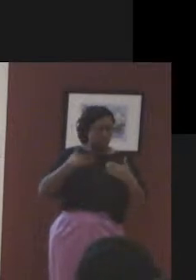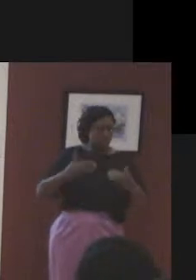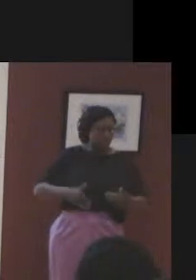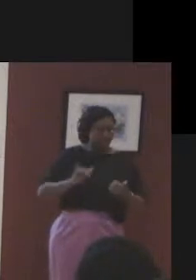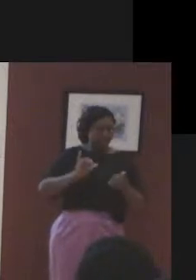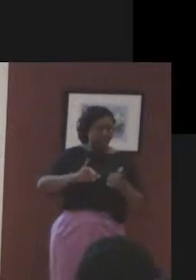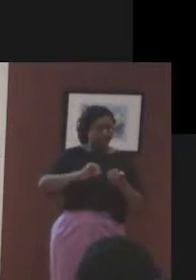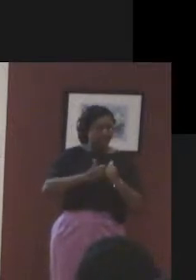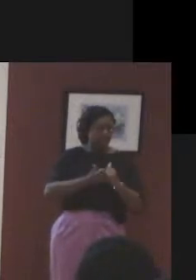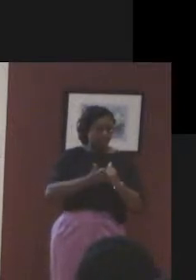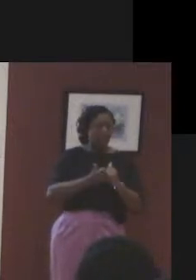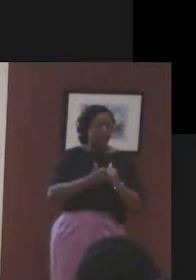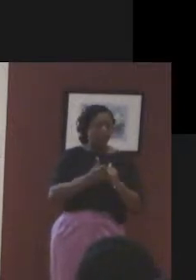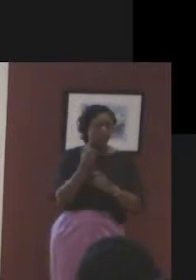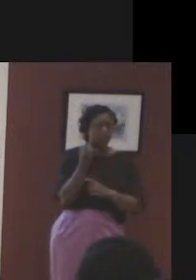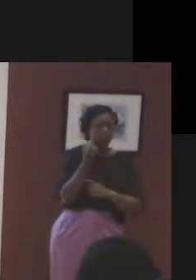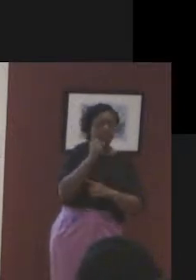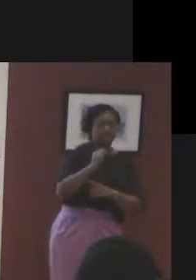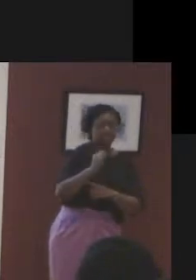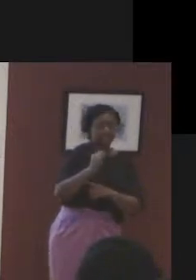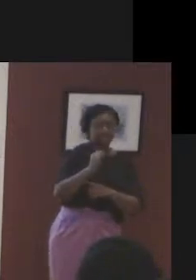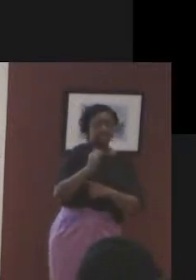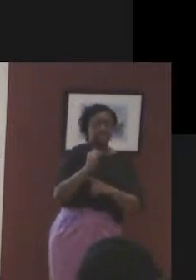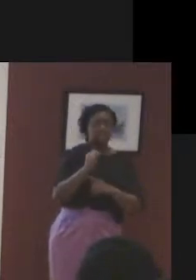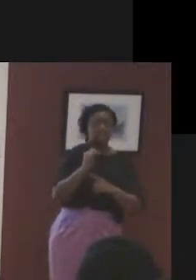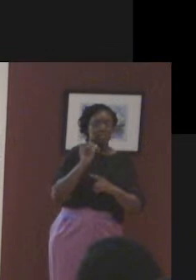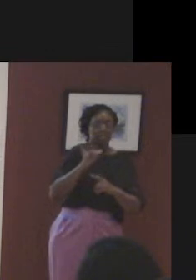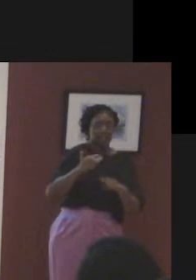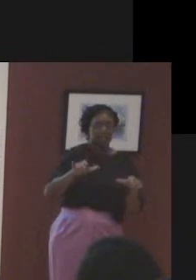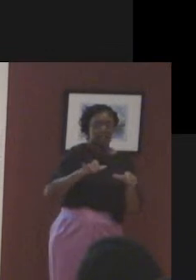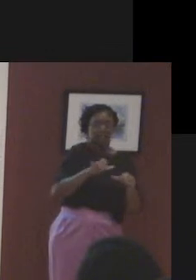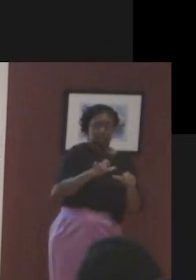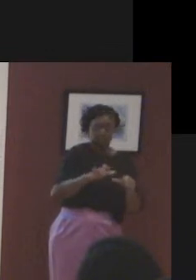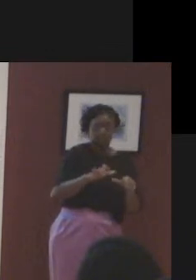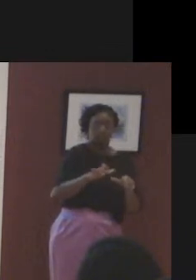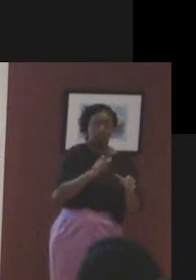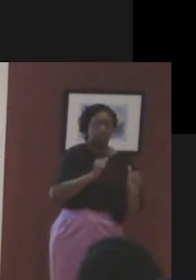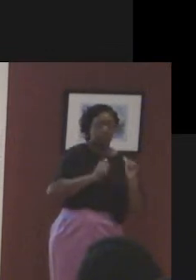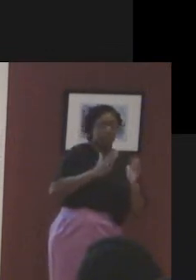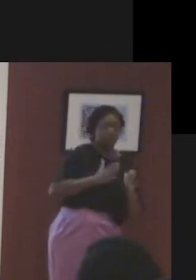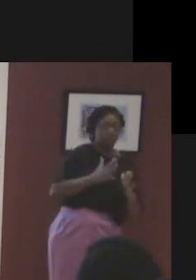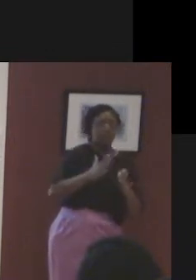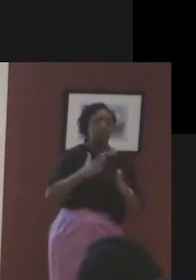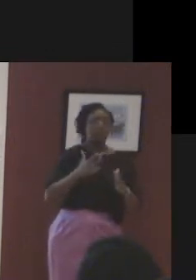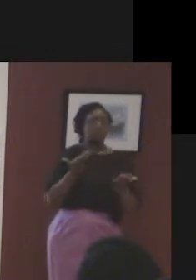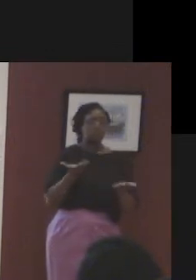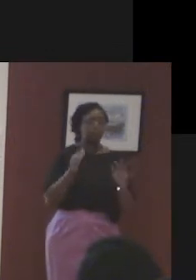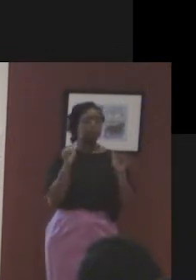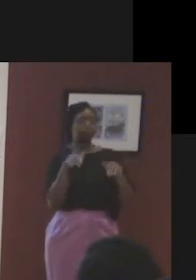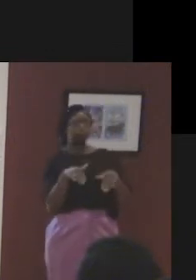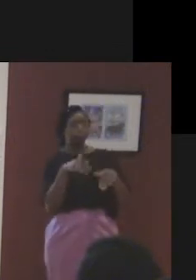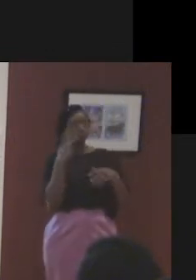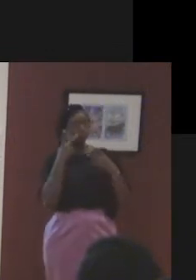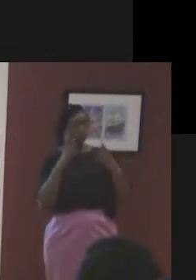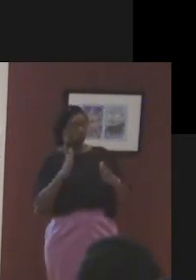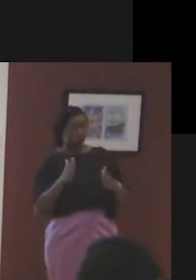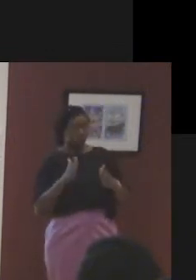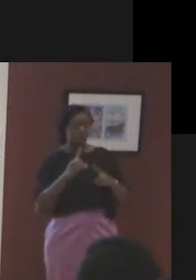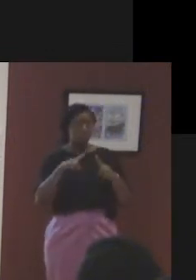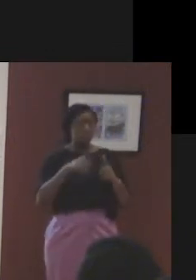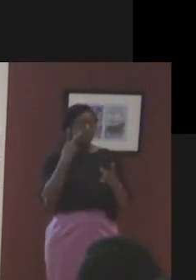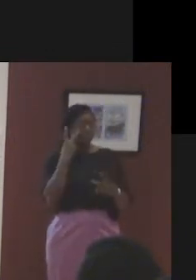resist the more typical binary of active performer and passive viewer. In viewing these performances, we are